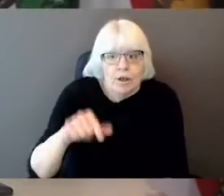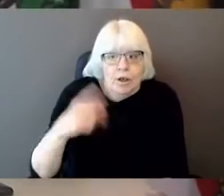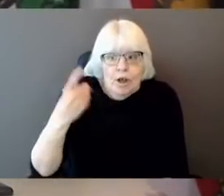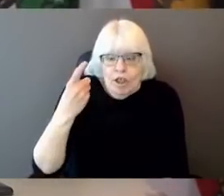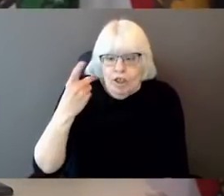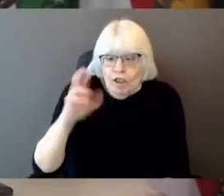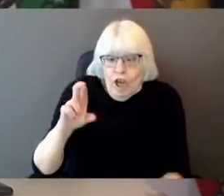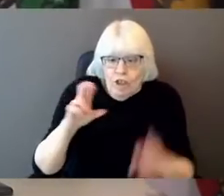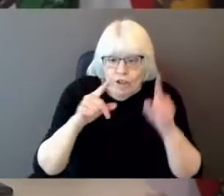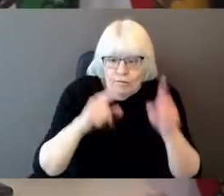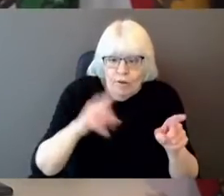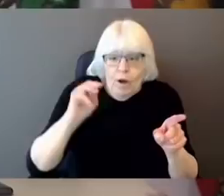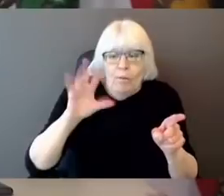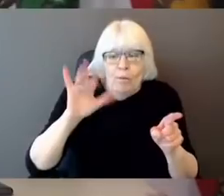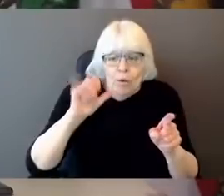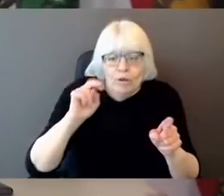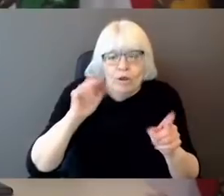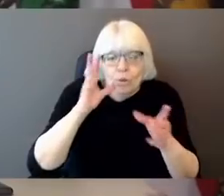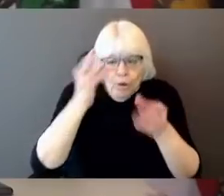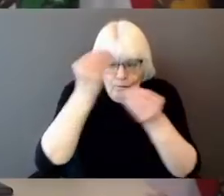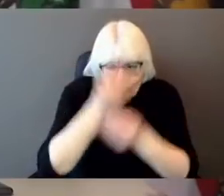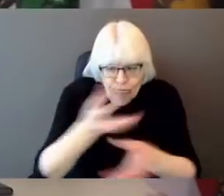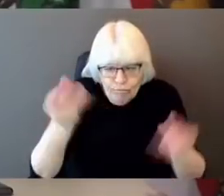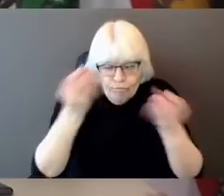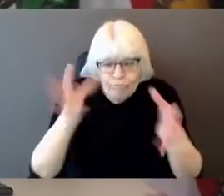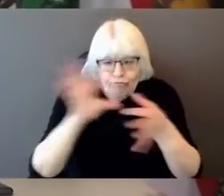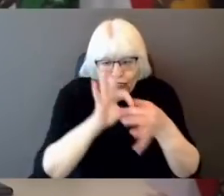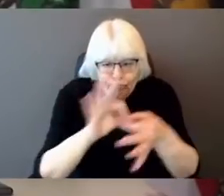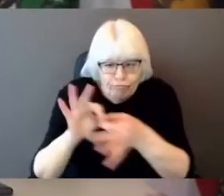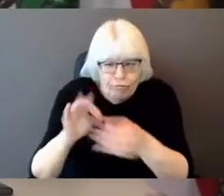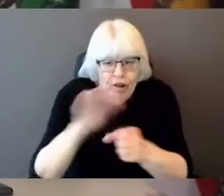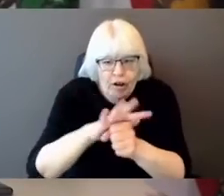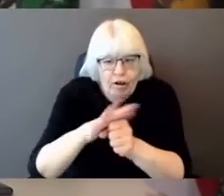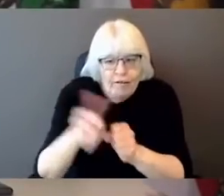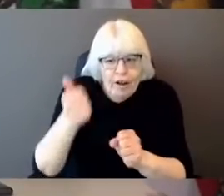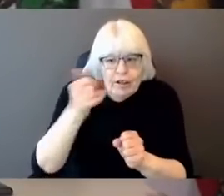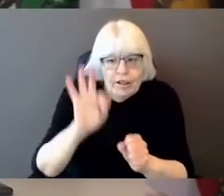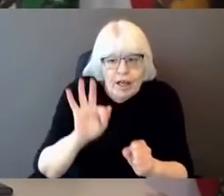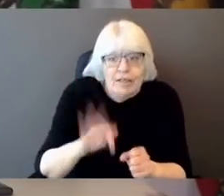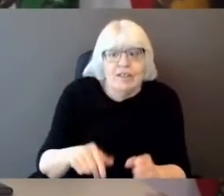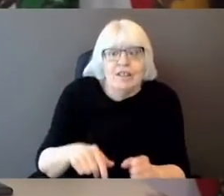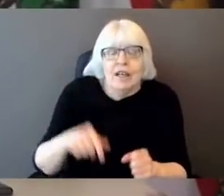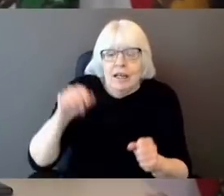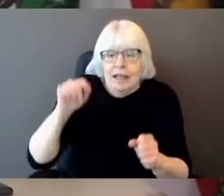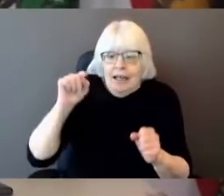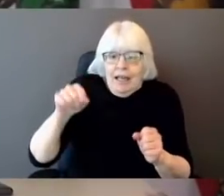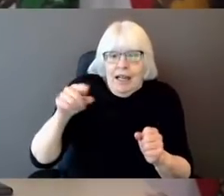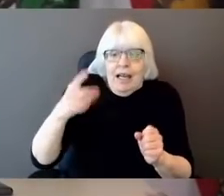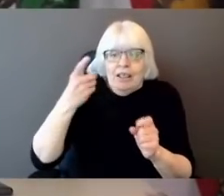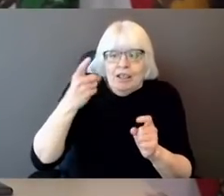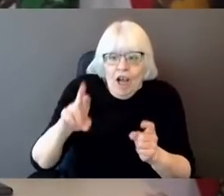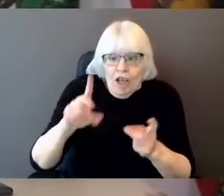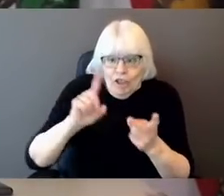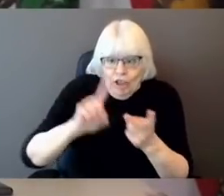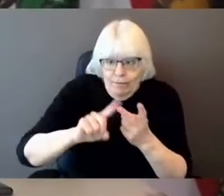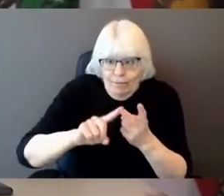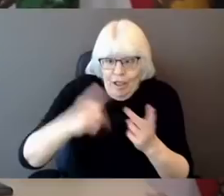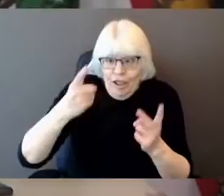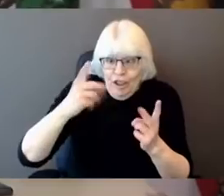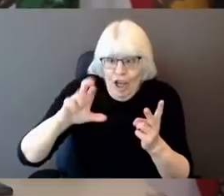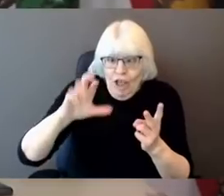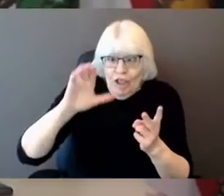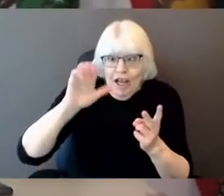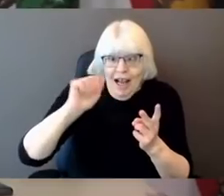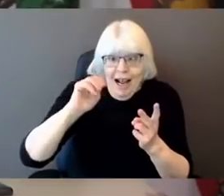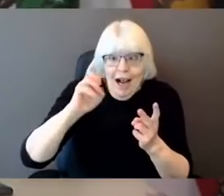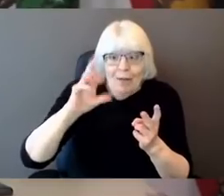provide a further epi update and lay out what we are calling a three-step plan that they have outlined